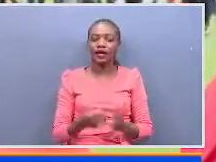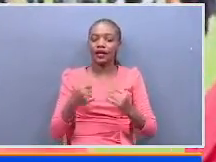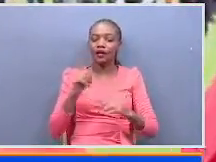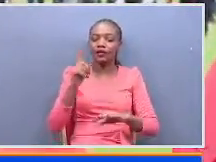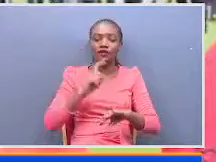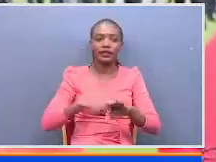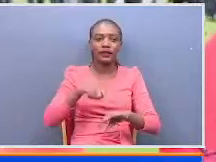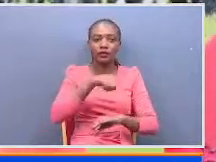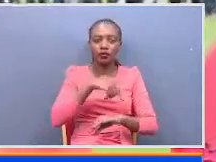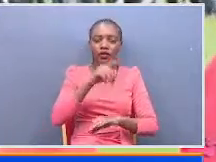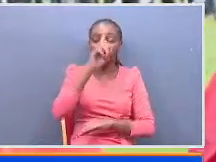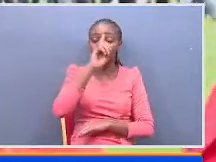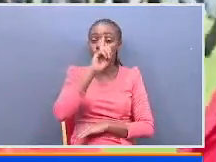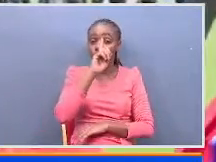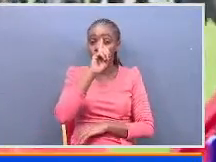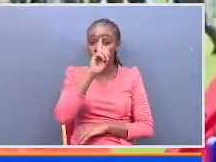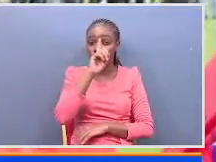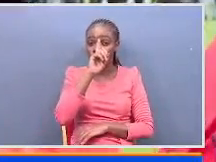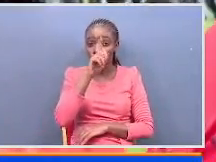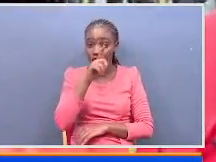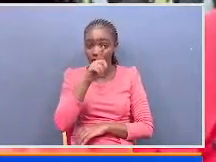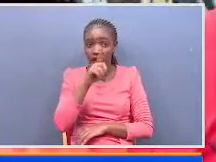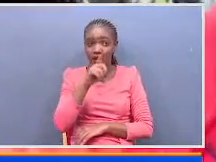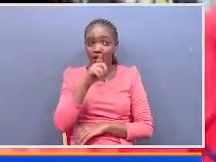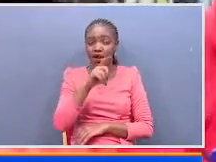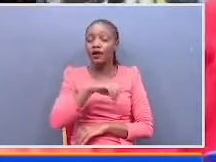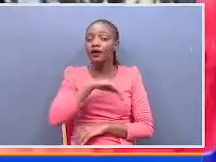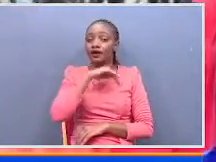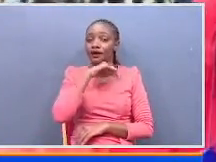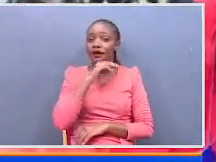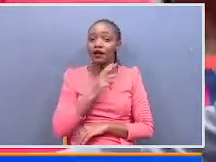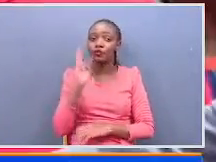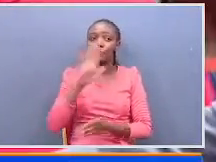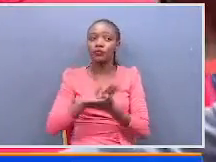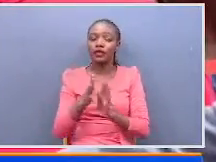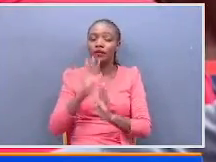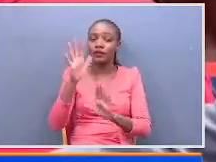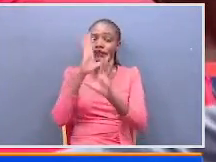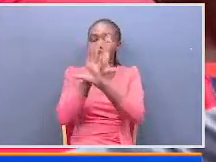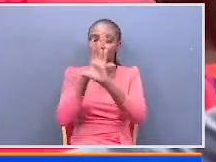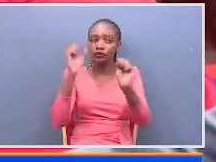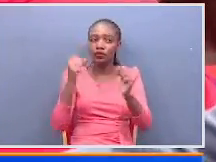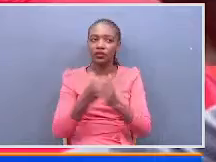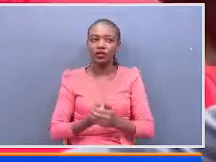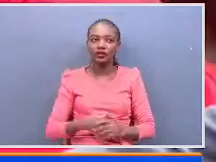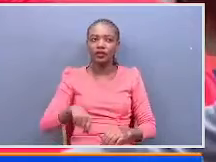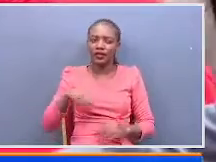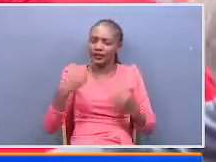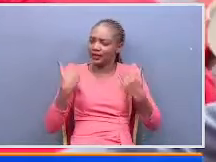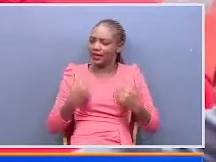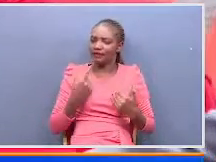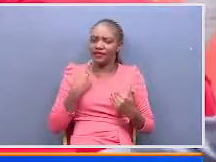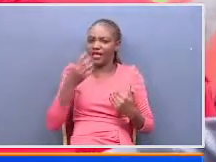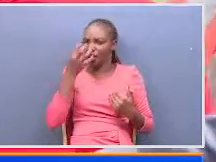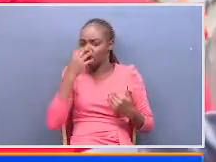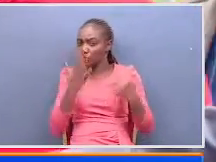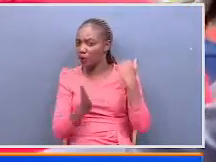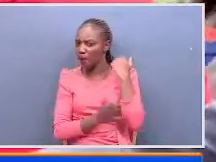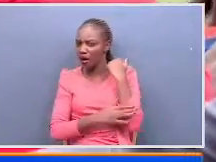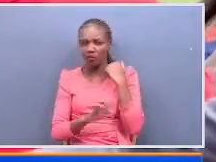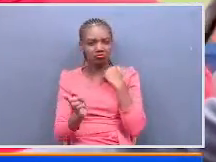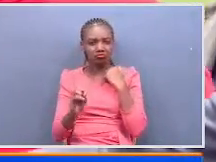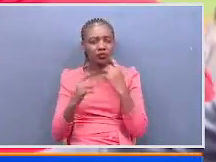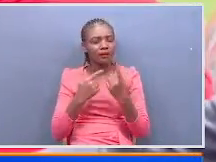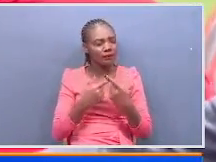tuko na 100%. Baba anakuja kukua rais wa Kenya. As in sisi kasema Ruto ni mbaya, but wache baba